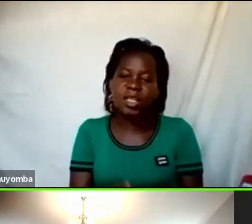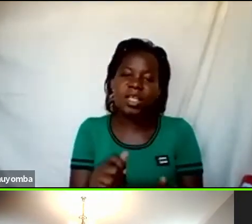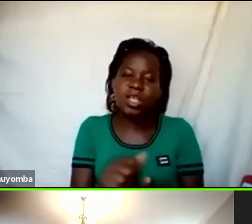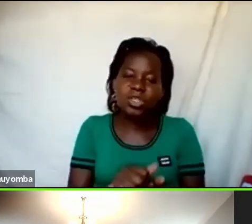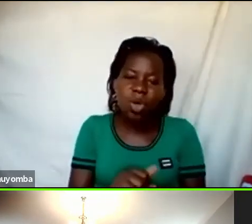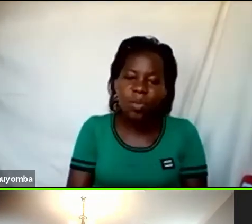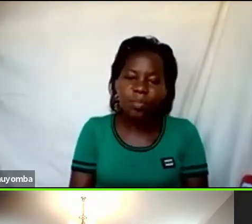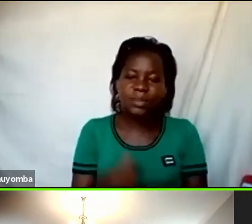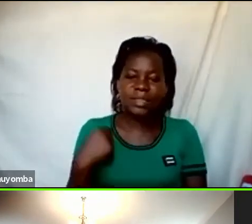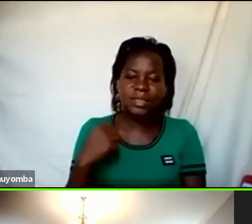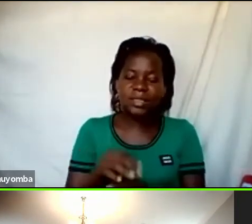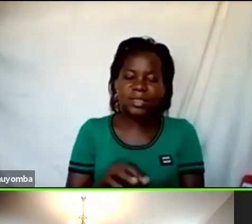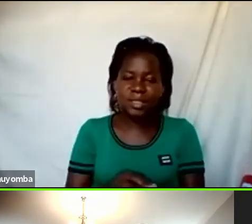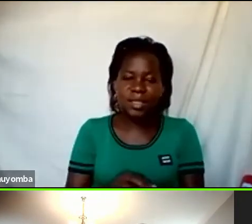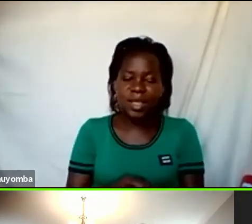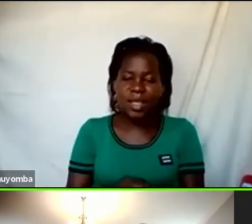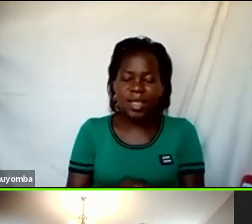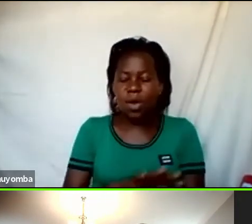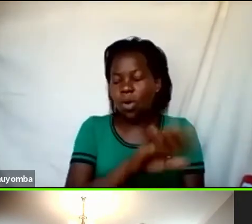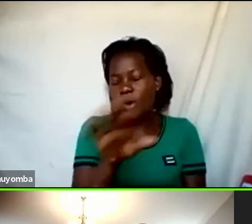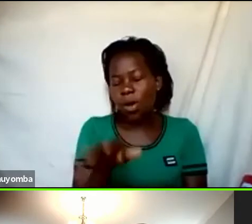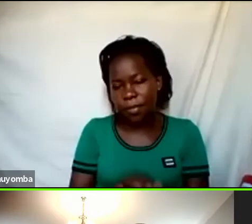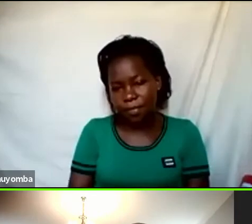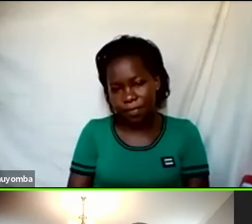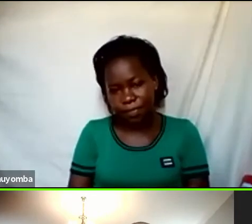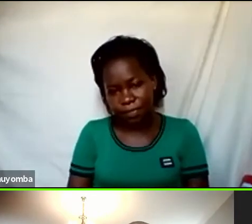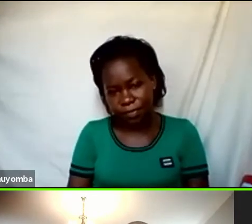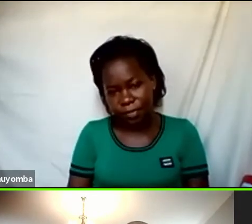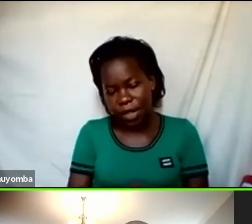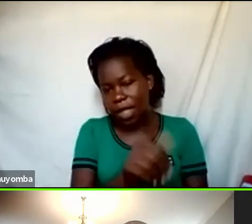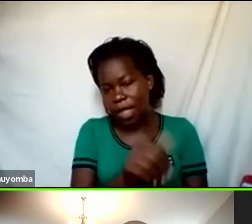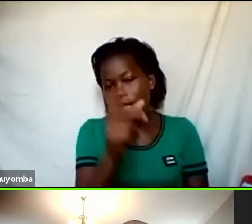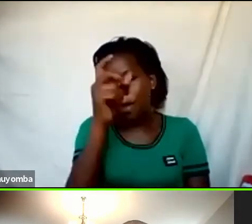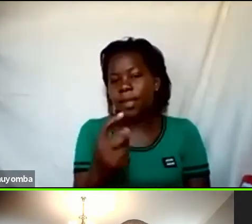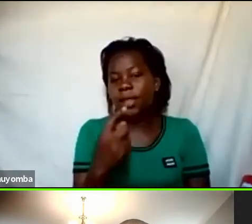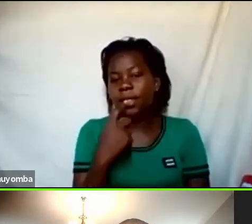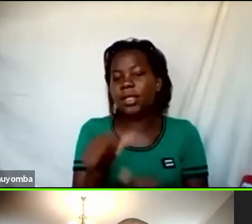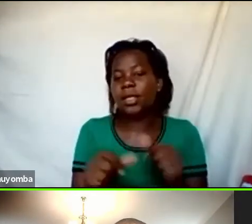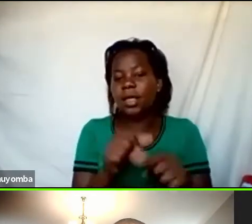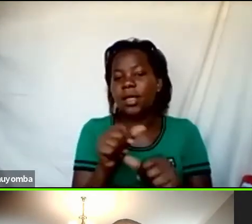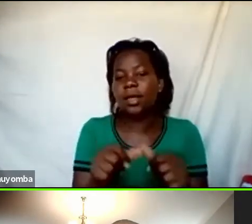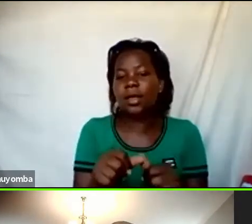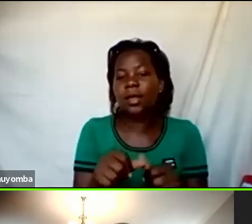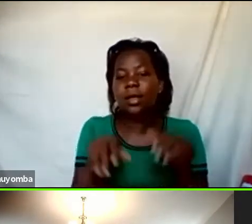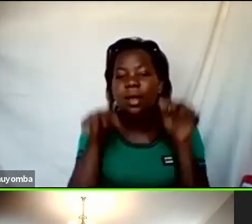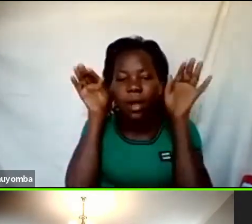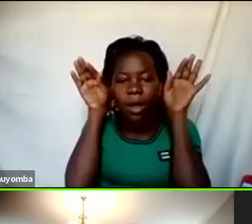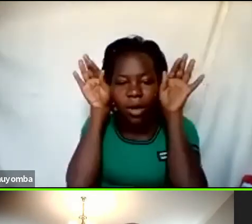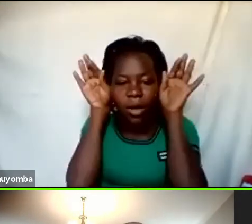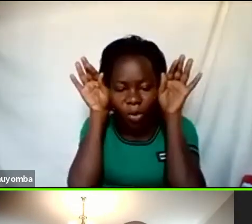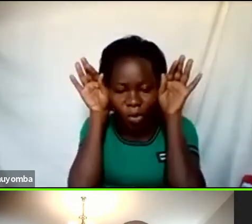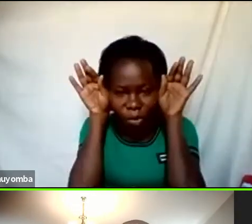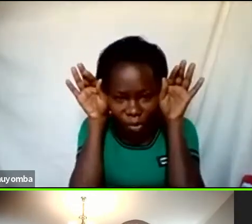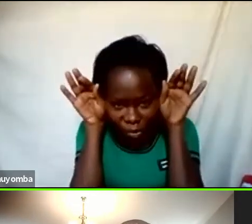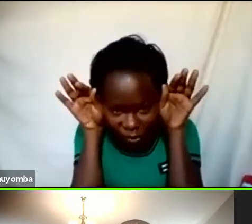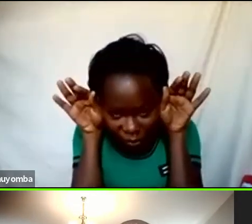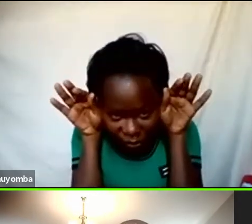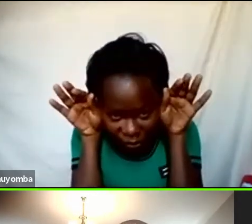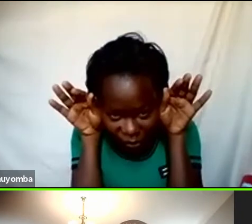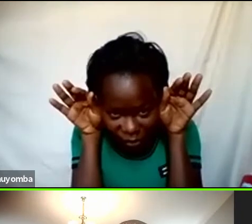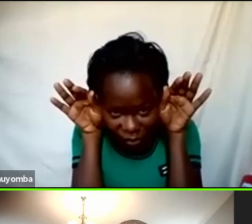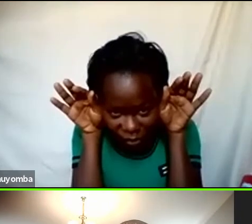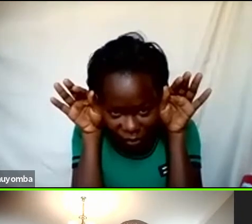there. Someone also was talking about doing something to do with rabbit sausages. That's an interesting one. I would love to test those. My favorite idea